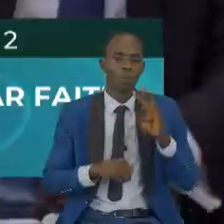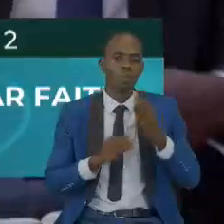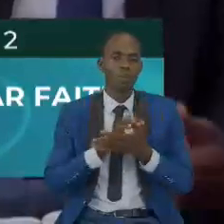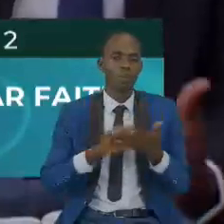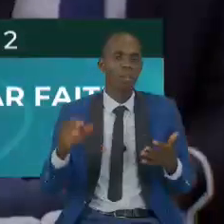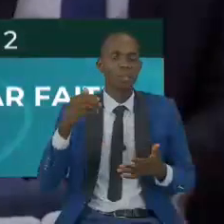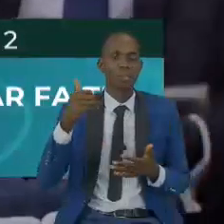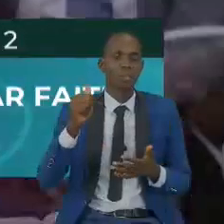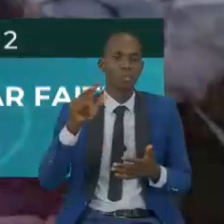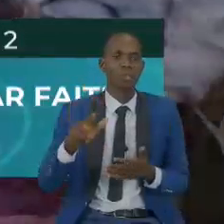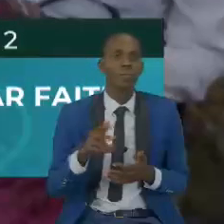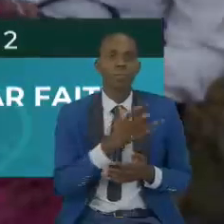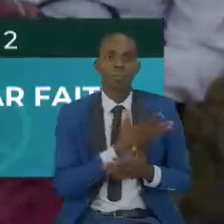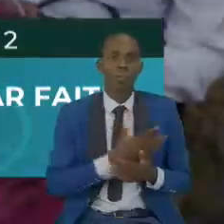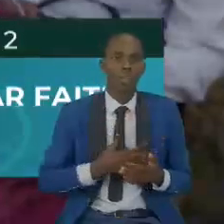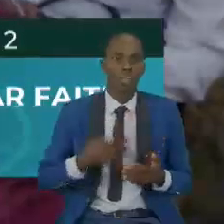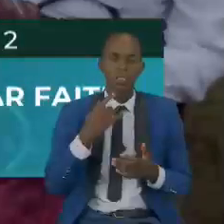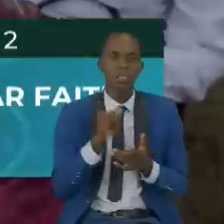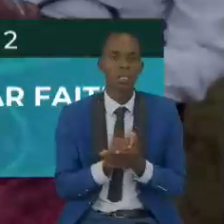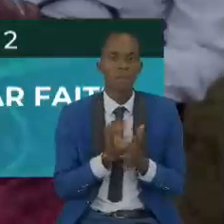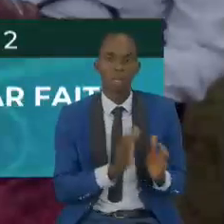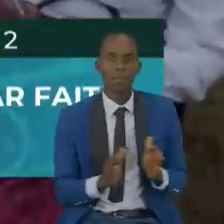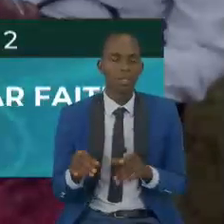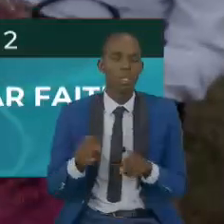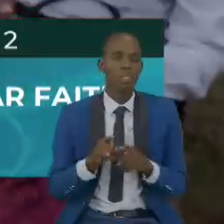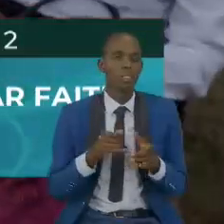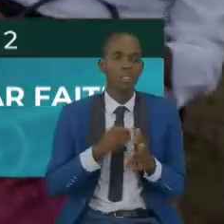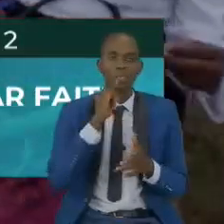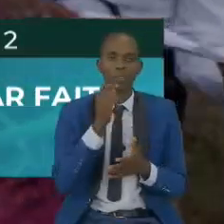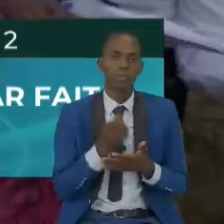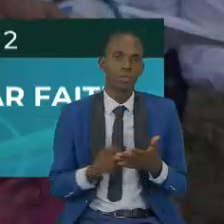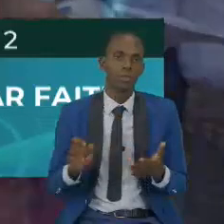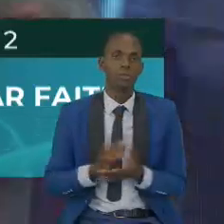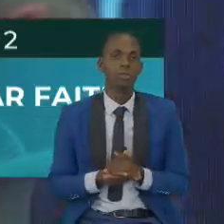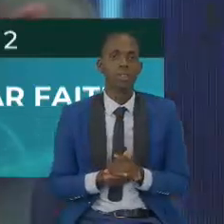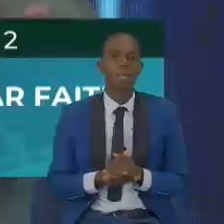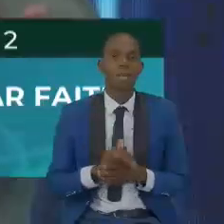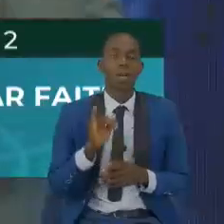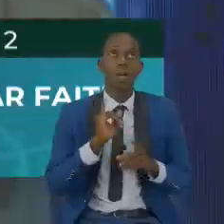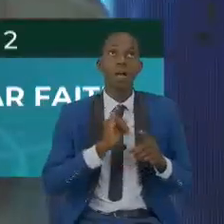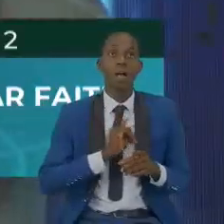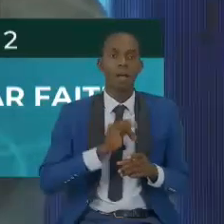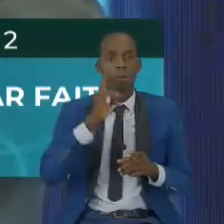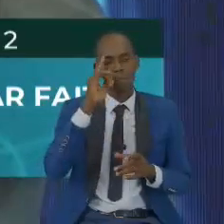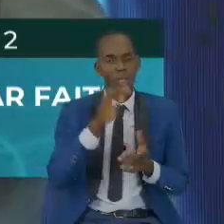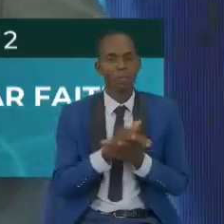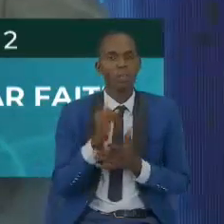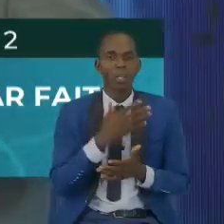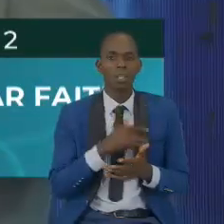similar faith, according as it is written, I believe, and